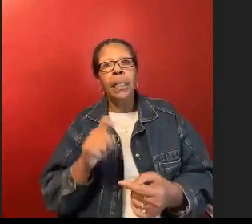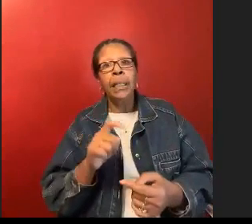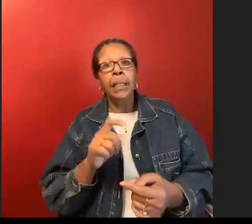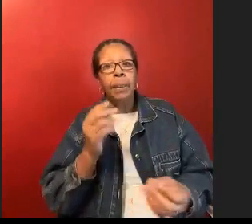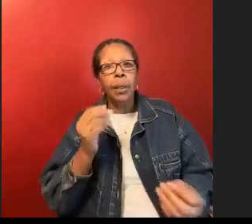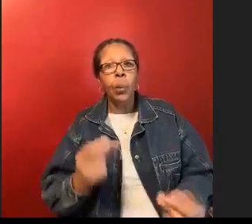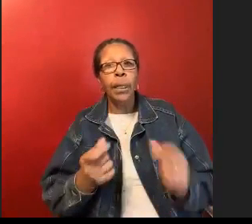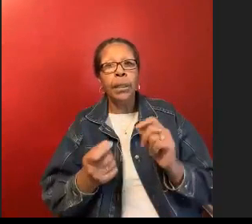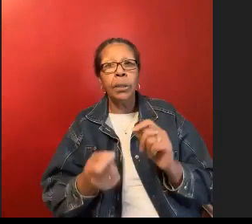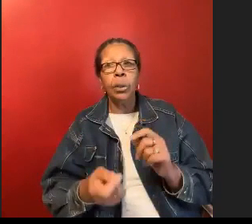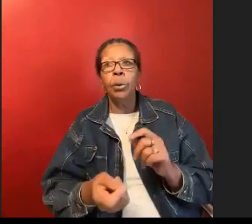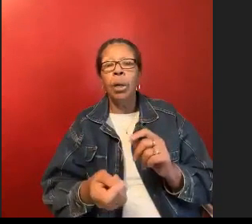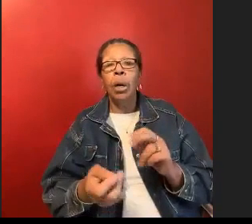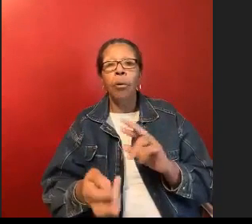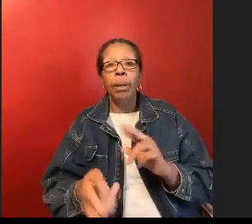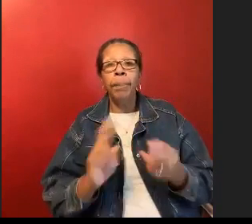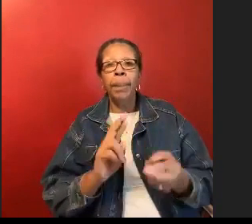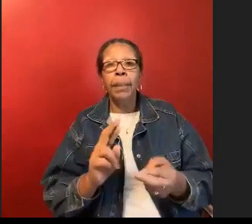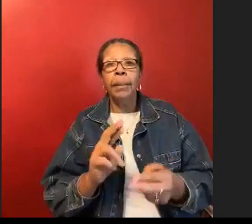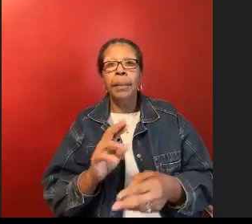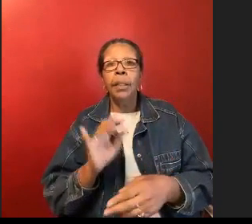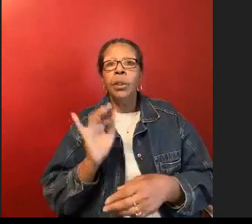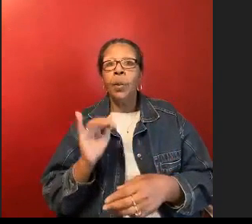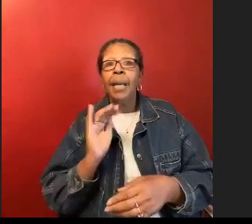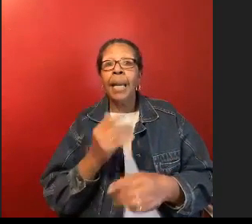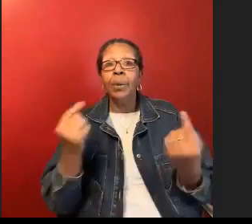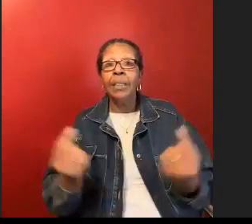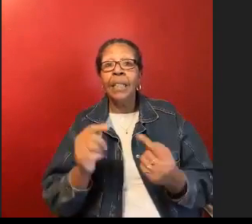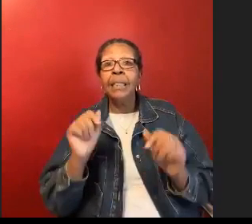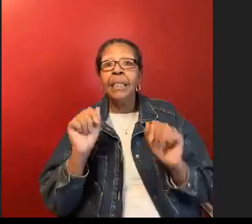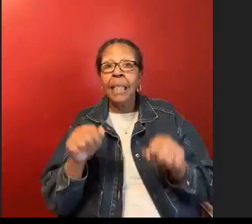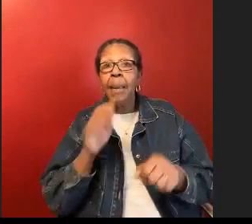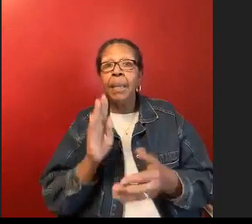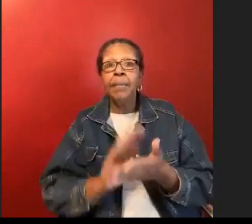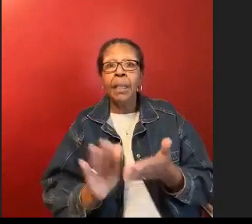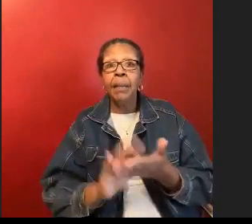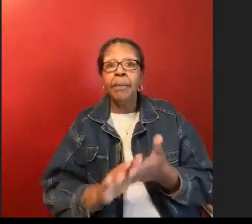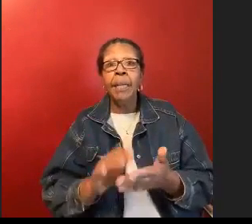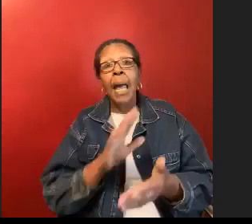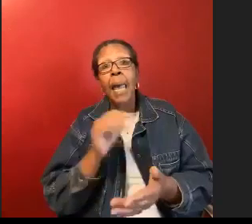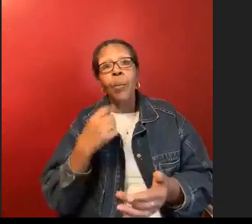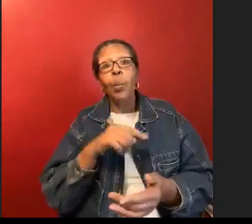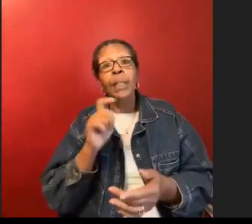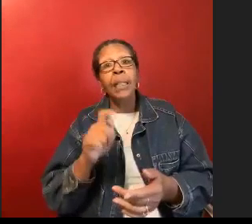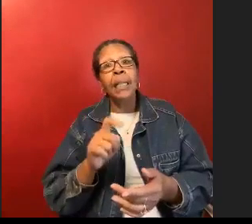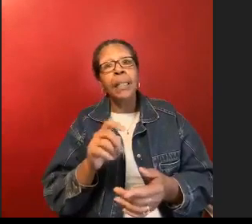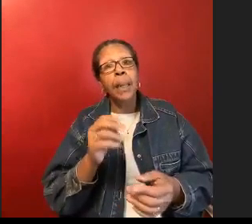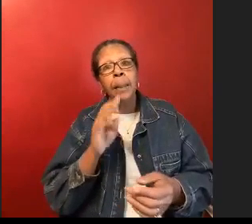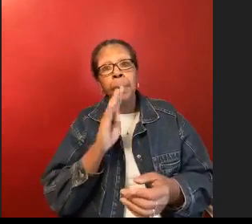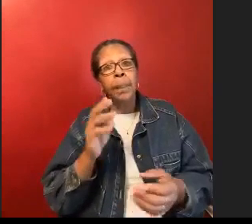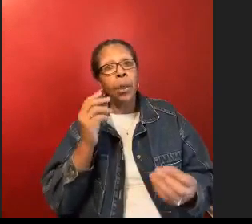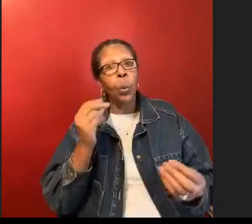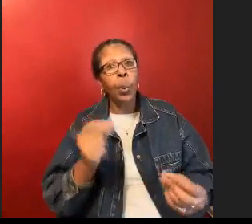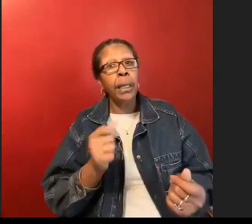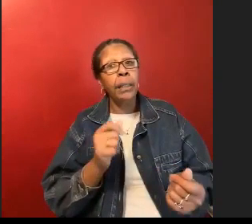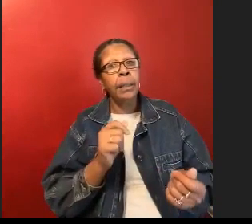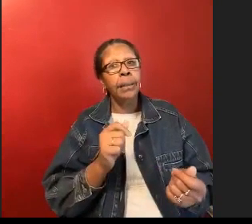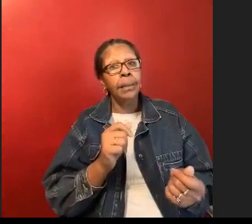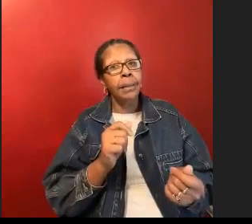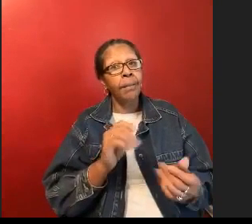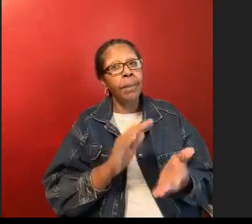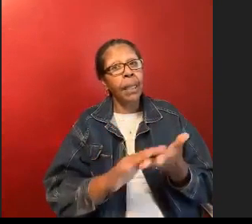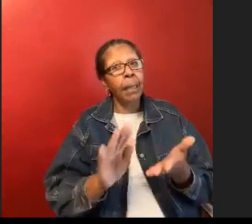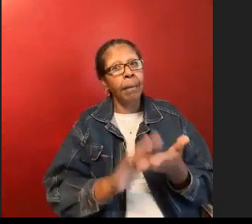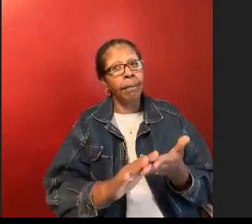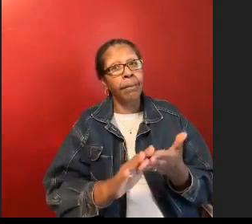sinned, so that our sins can be forgiven. And we have to be quick to forgive for those who have sinned against us, so